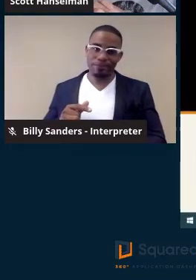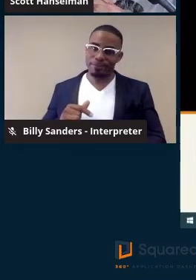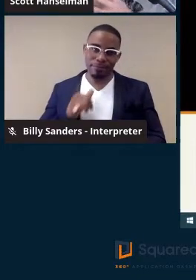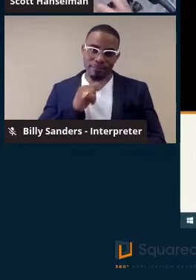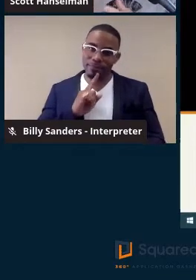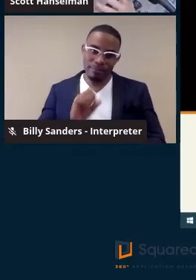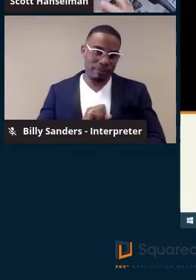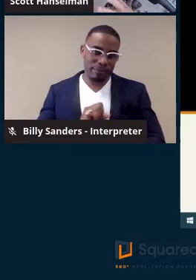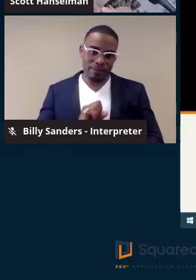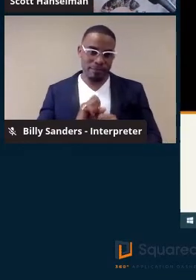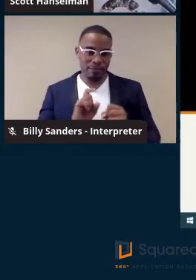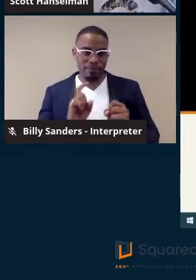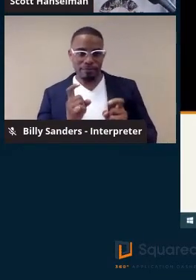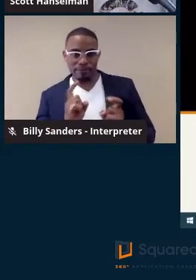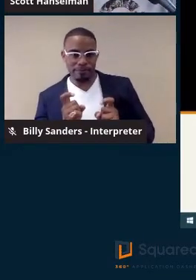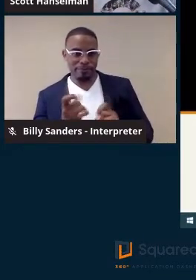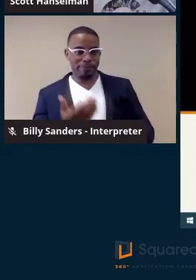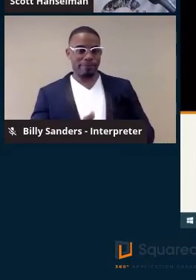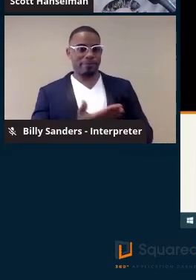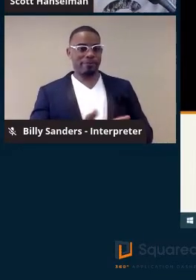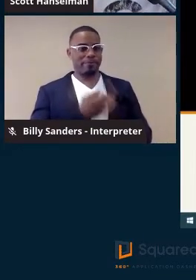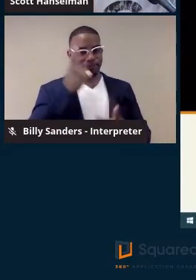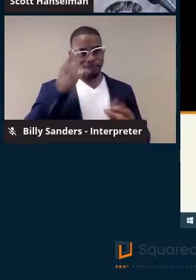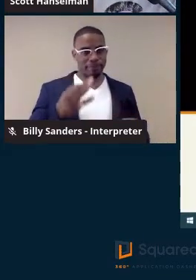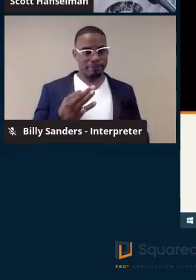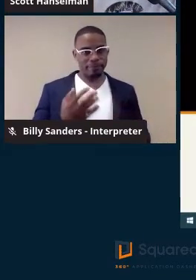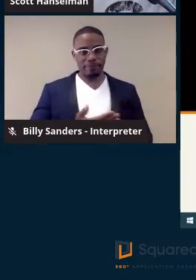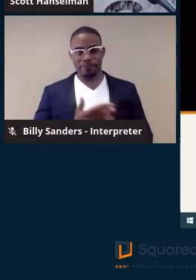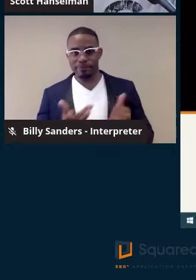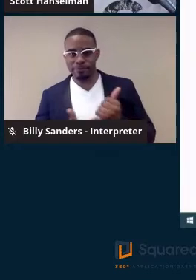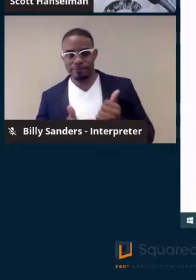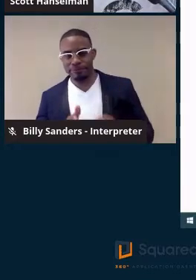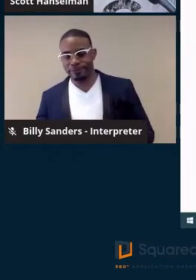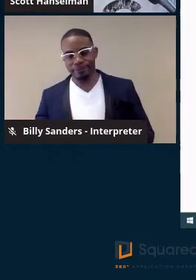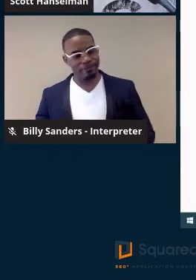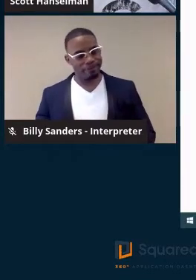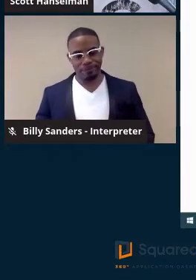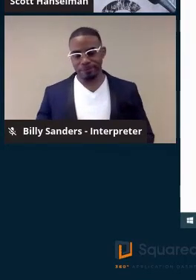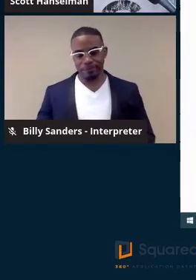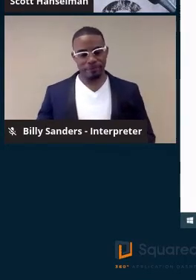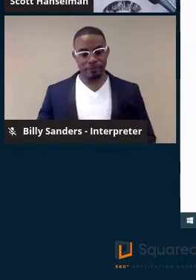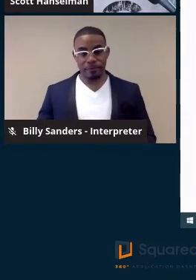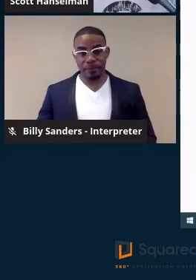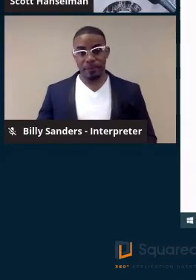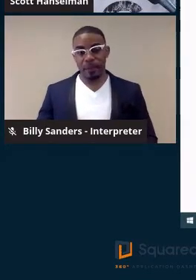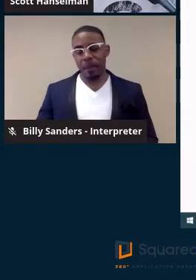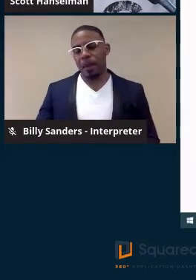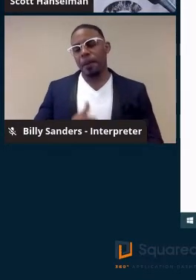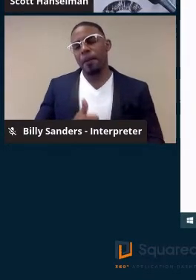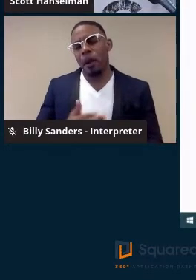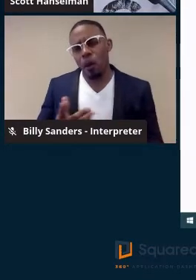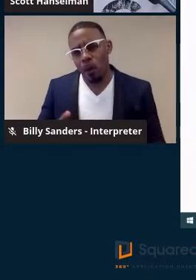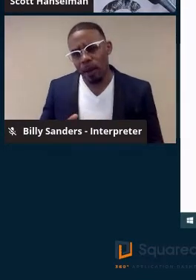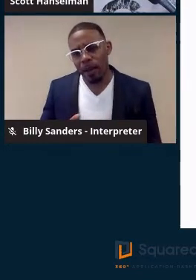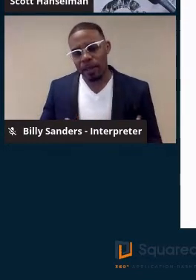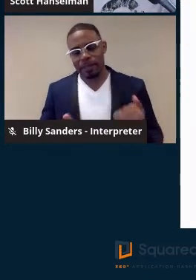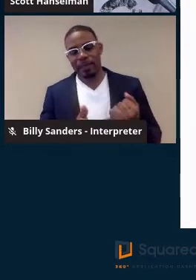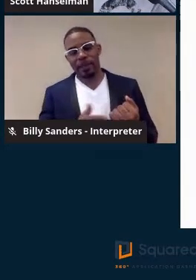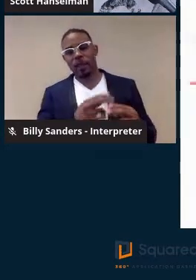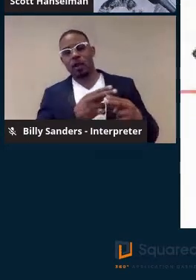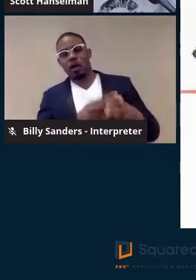really modern decisions, modern techniques. This is based on a technology that is